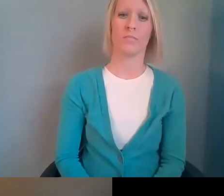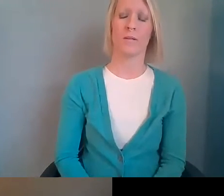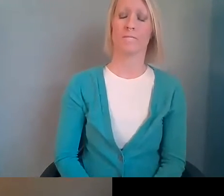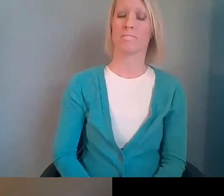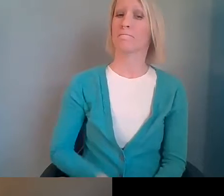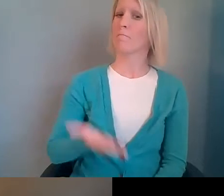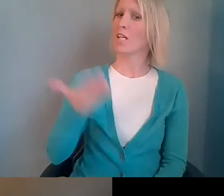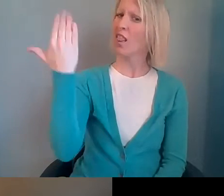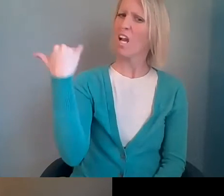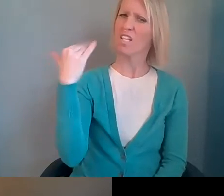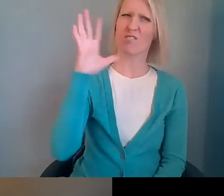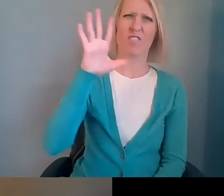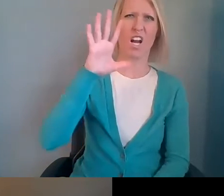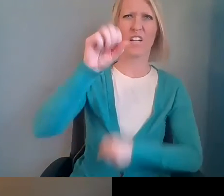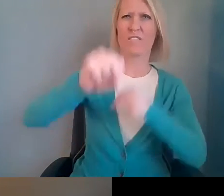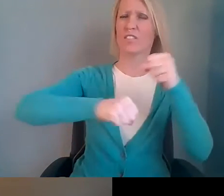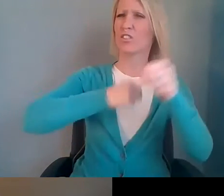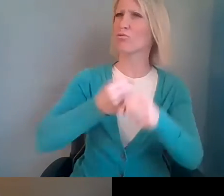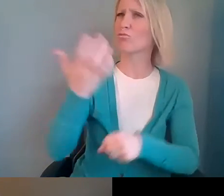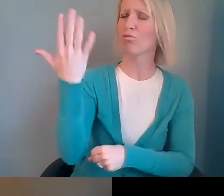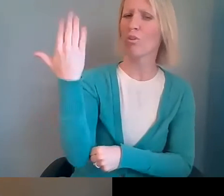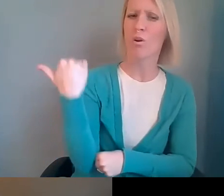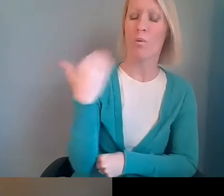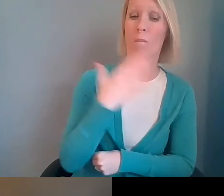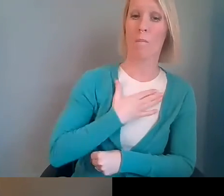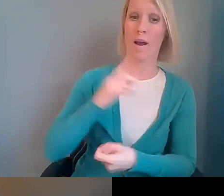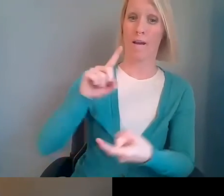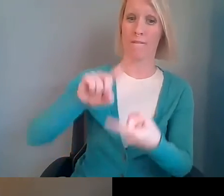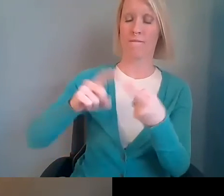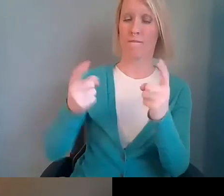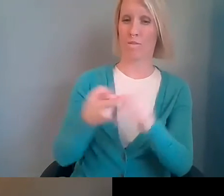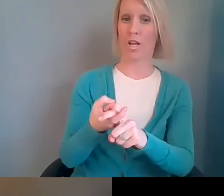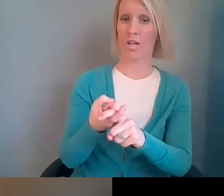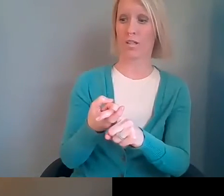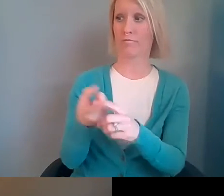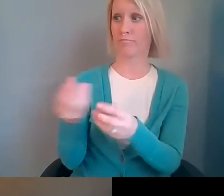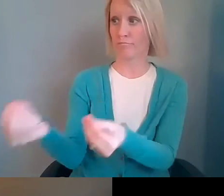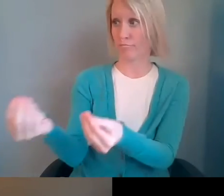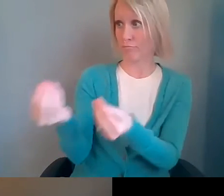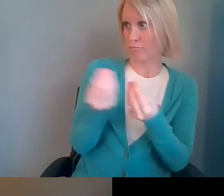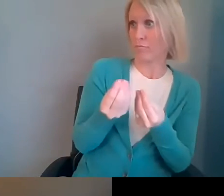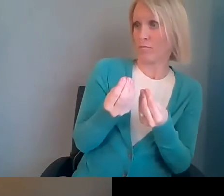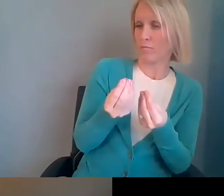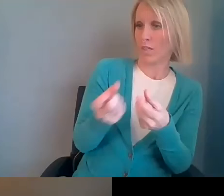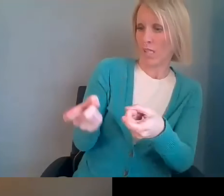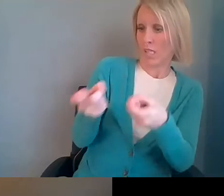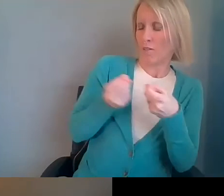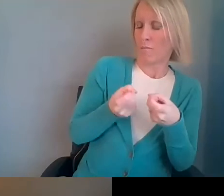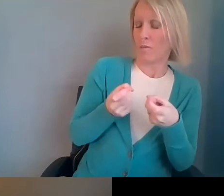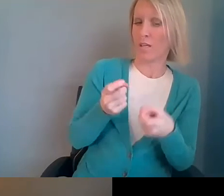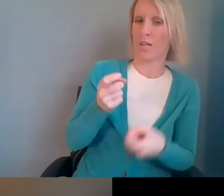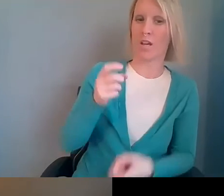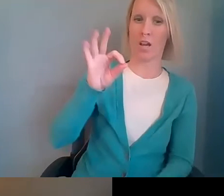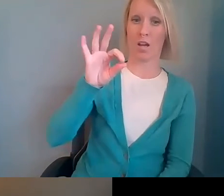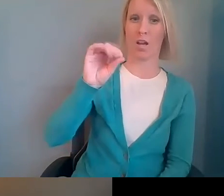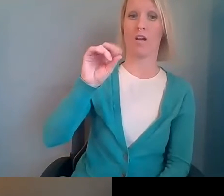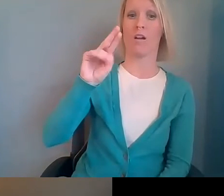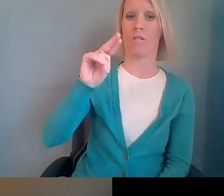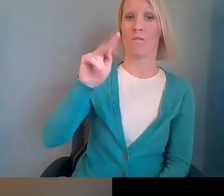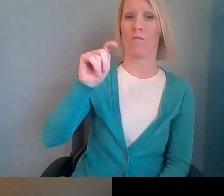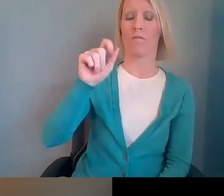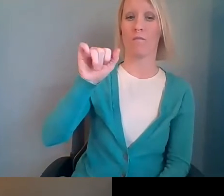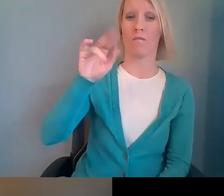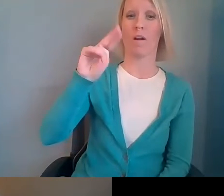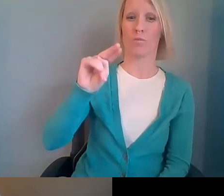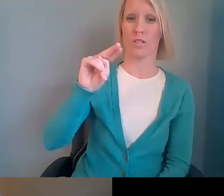a friend of mine gave me a fountain pen, an inexpensive pen, and I just fell in love with it and